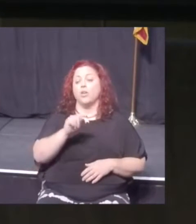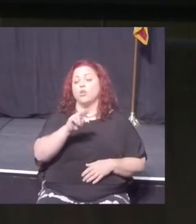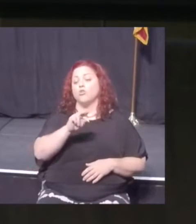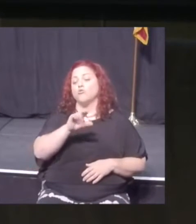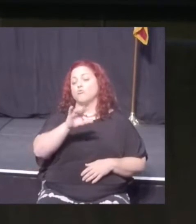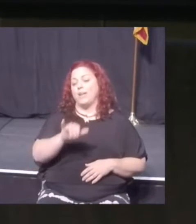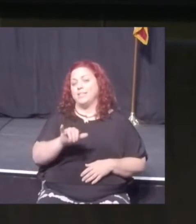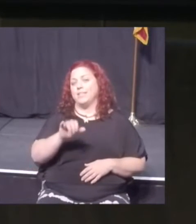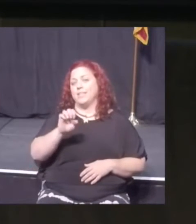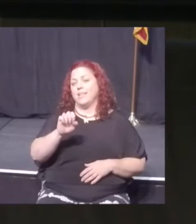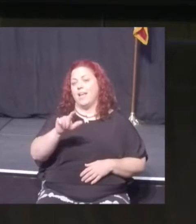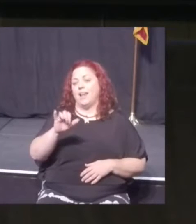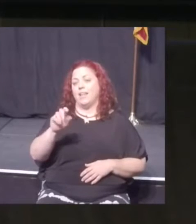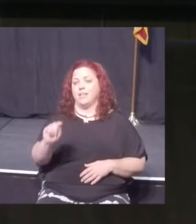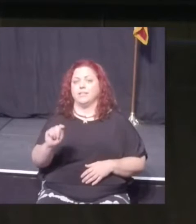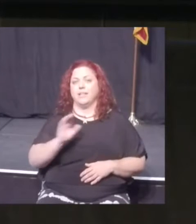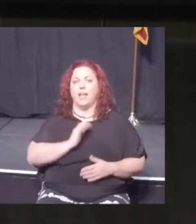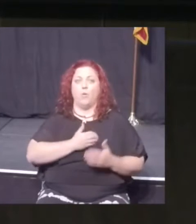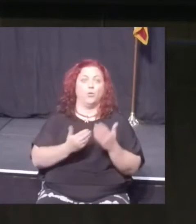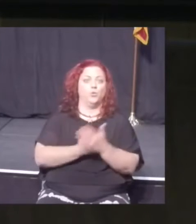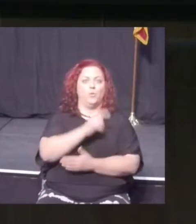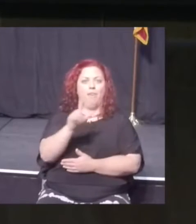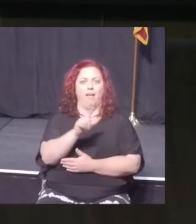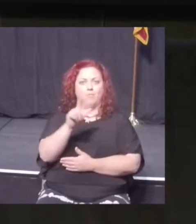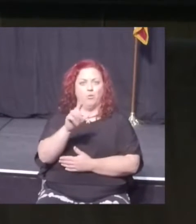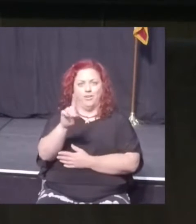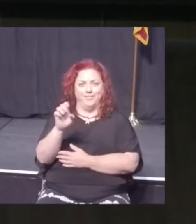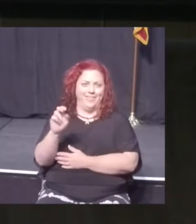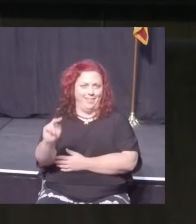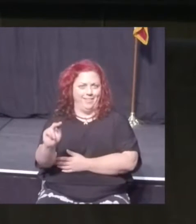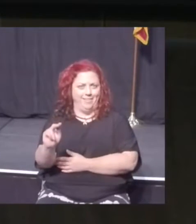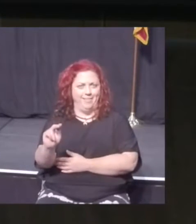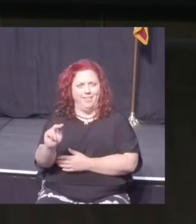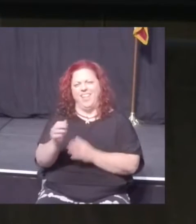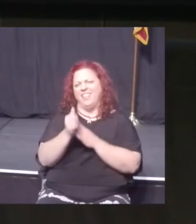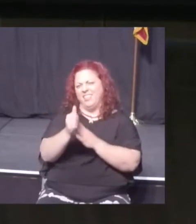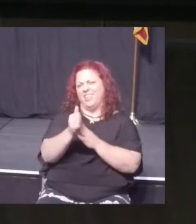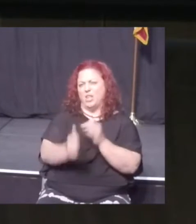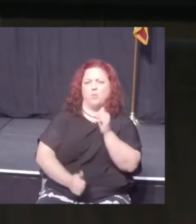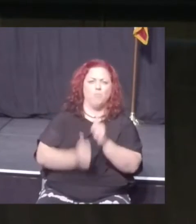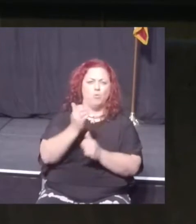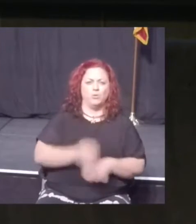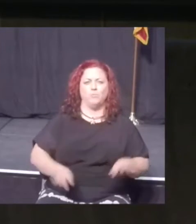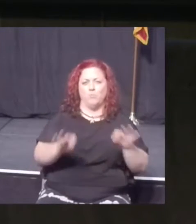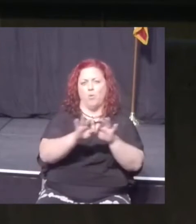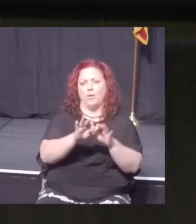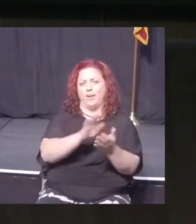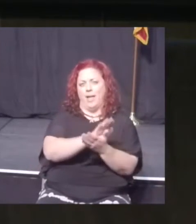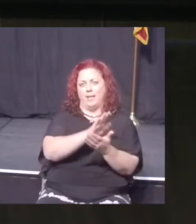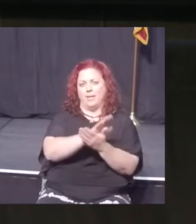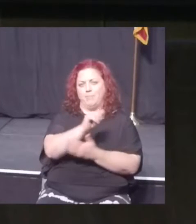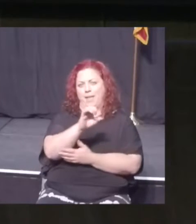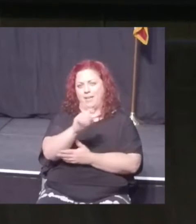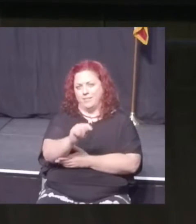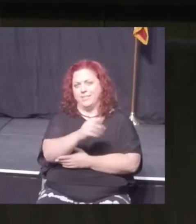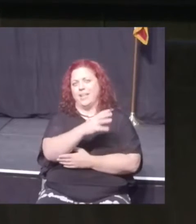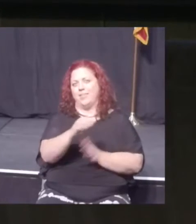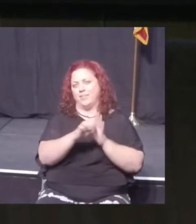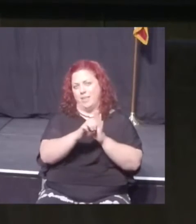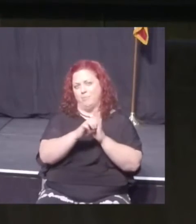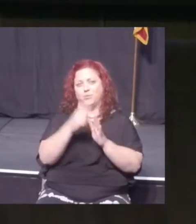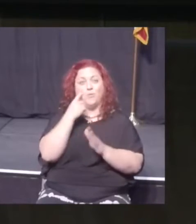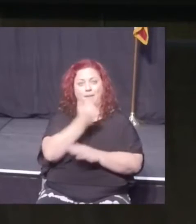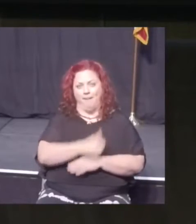Tracy Elliott is our new library dean, leading one of the most important academic assets and examples of